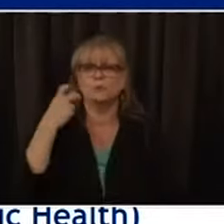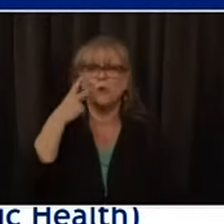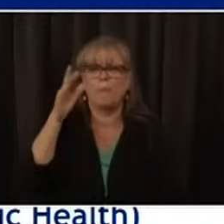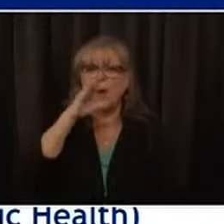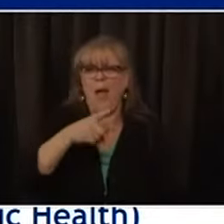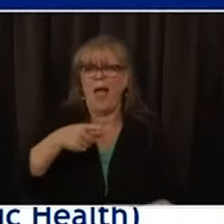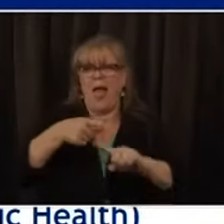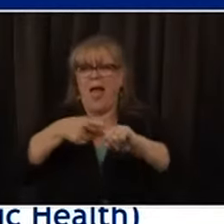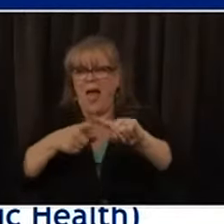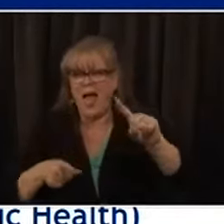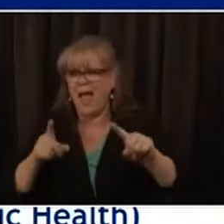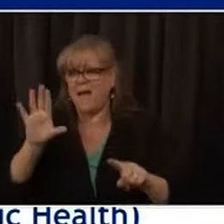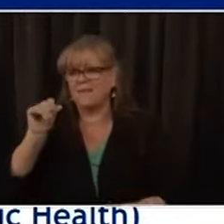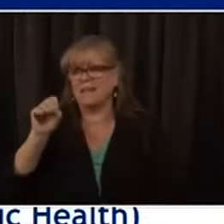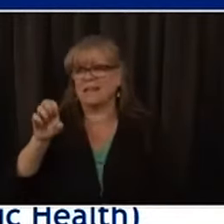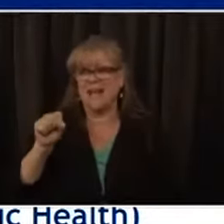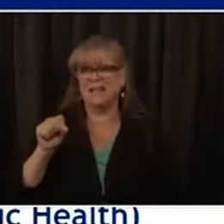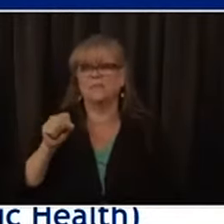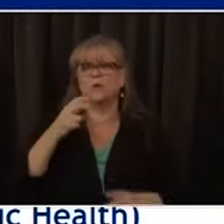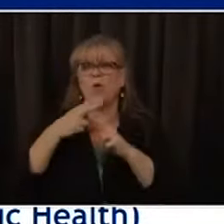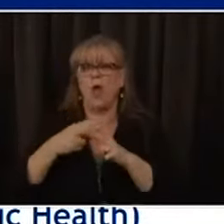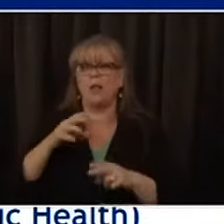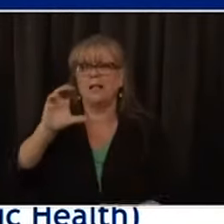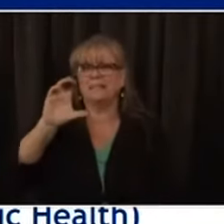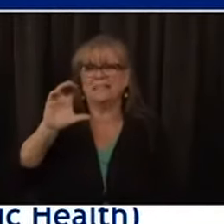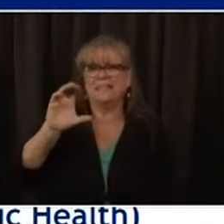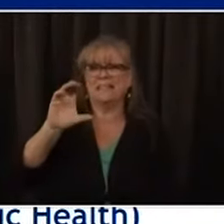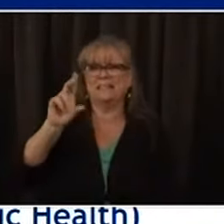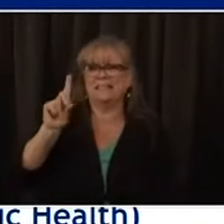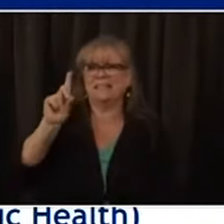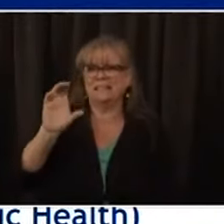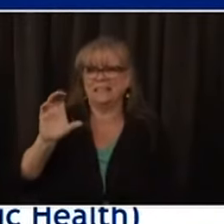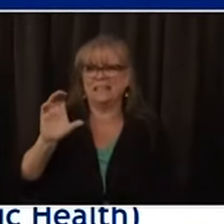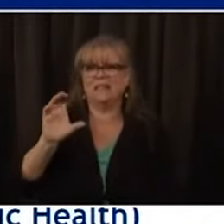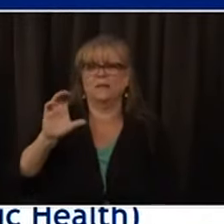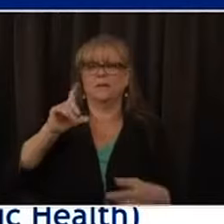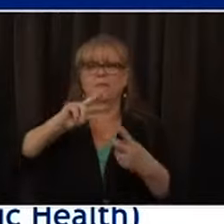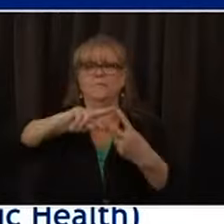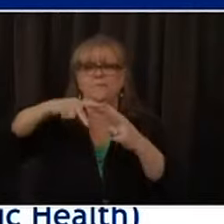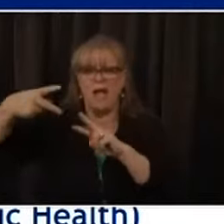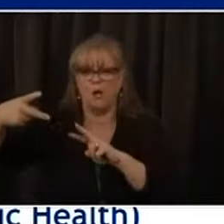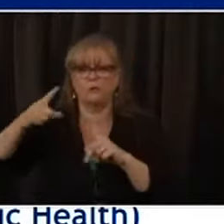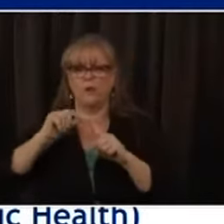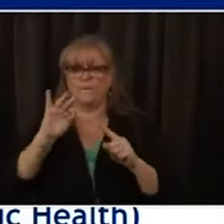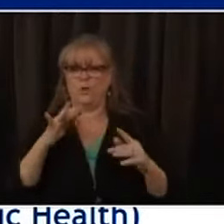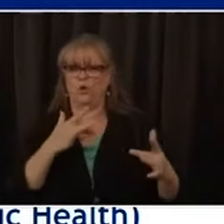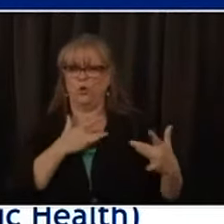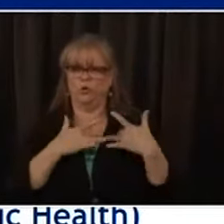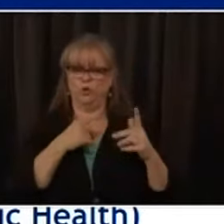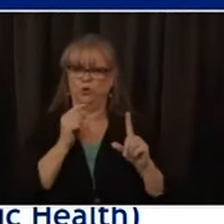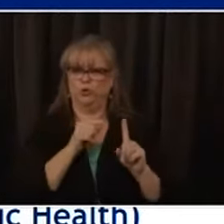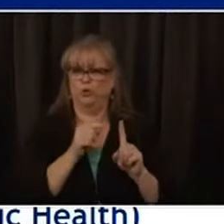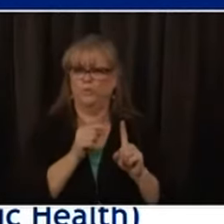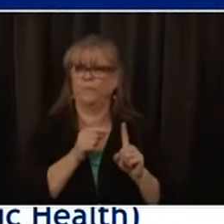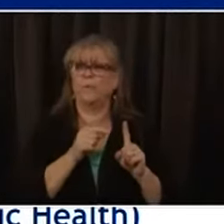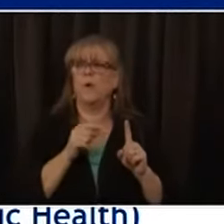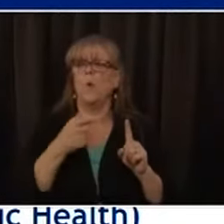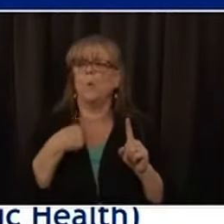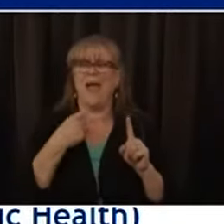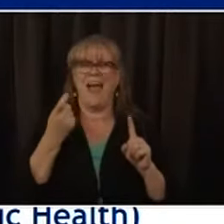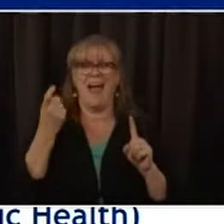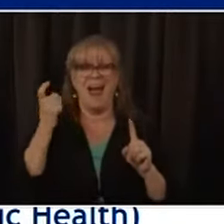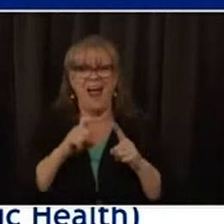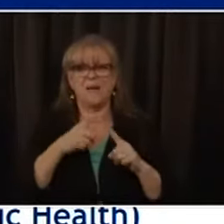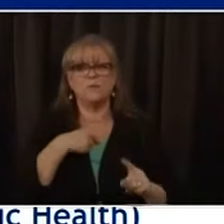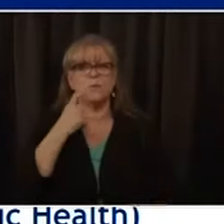what the CDC has termed variants of concern. We need to continue to be vigilant. We need to keep our distance,